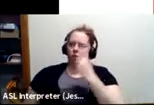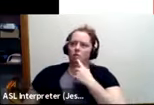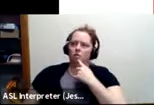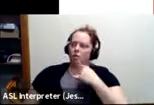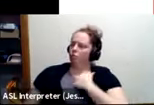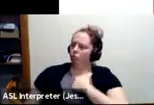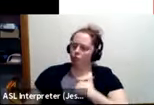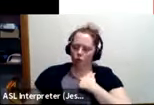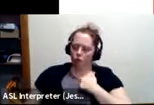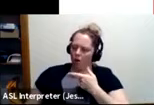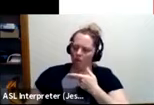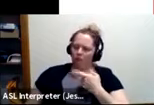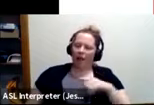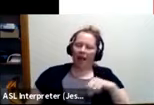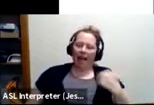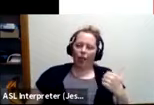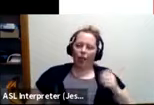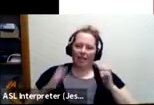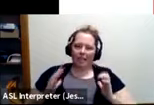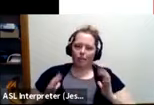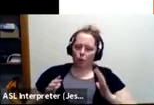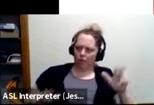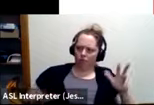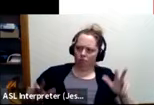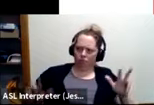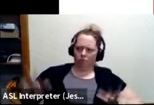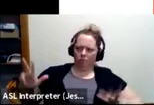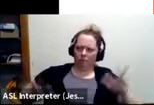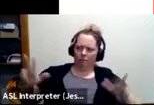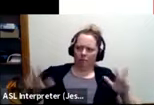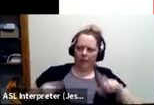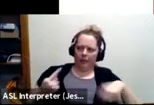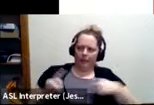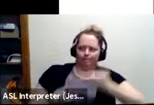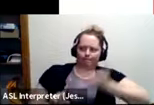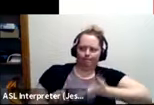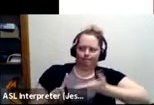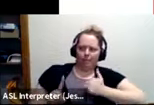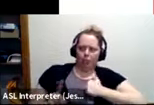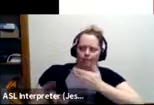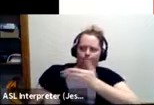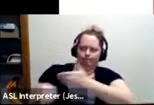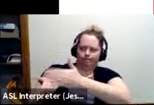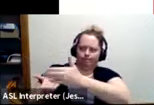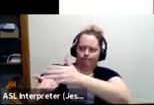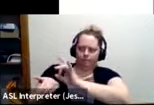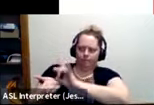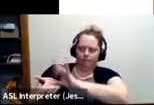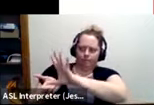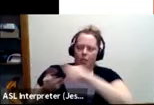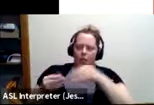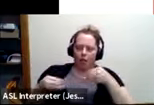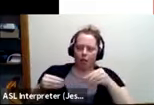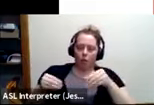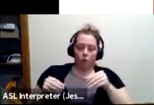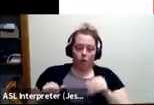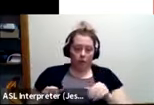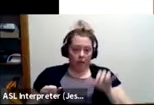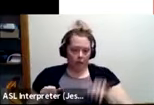store. That kind of treatment could be considered discriminatory and illegal in the city of Pittsburgh.